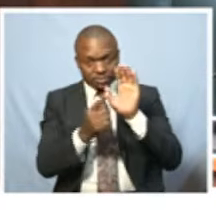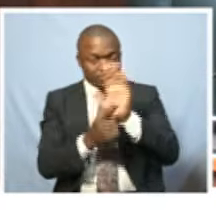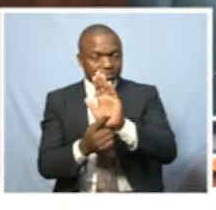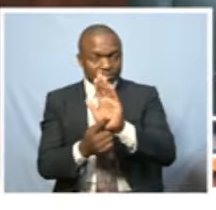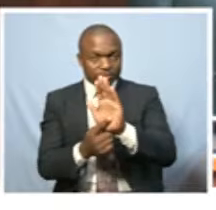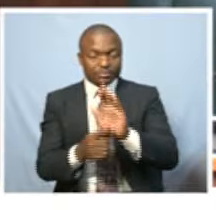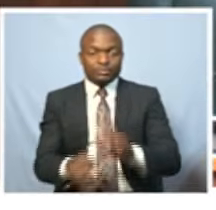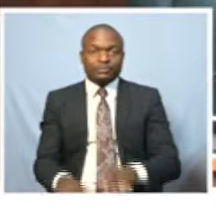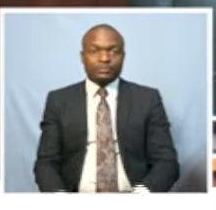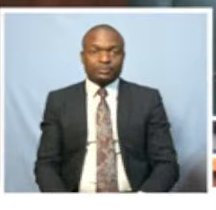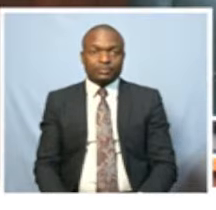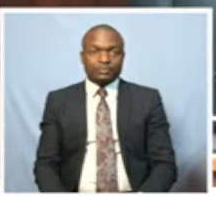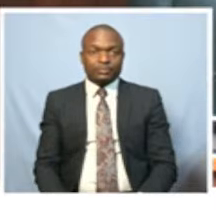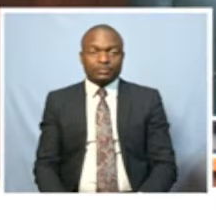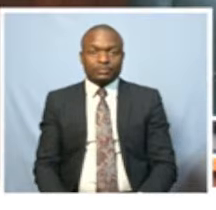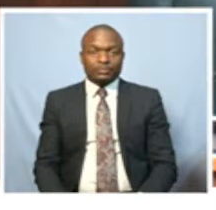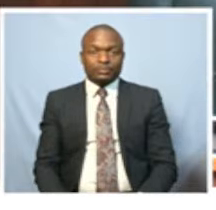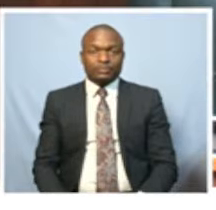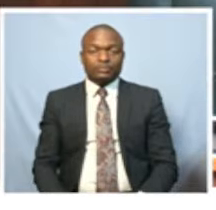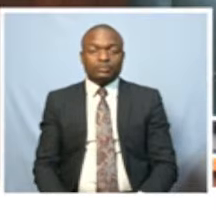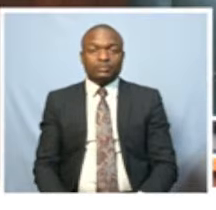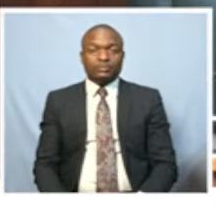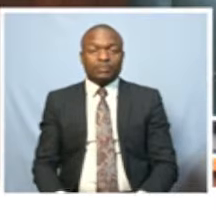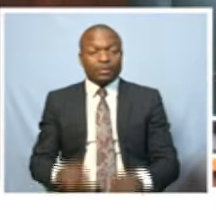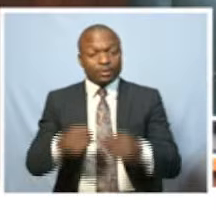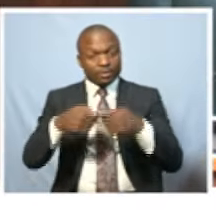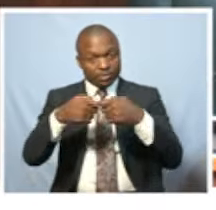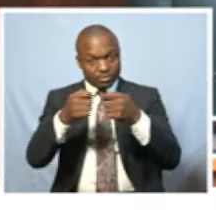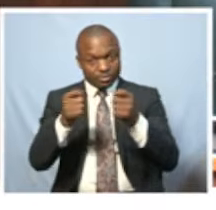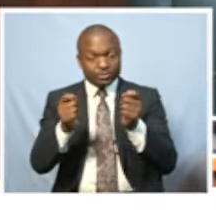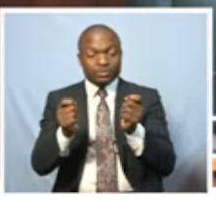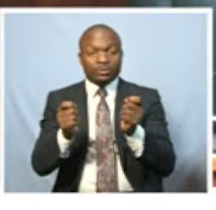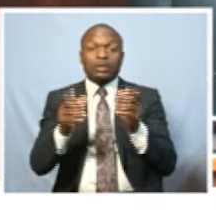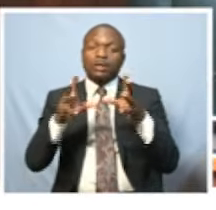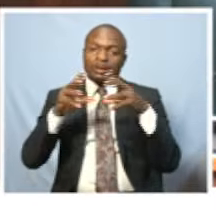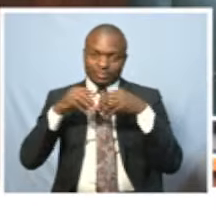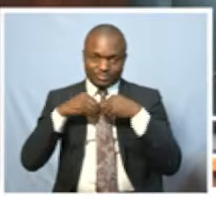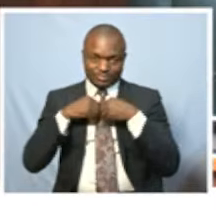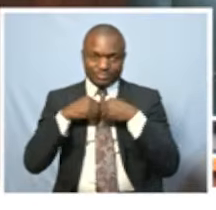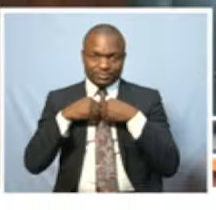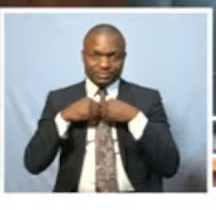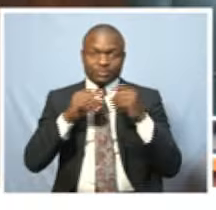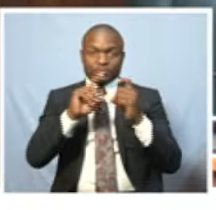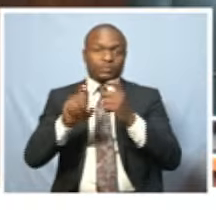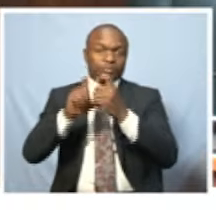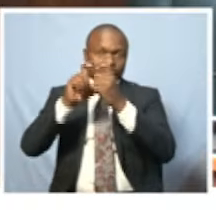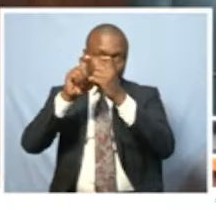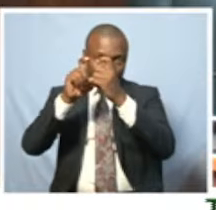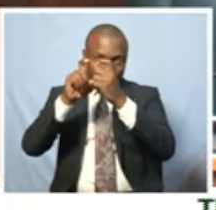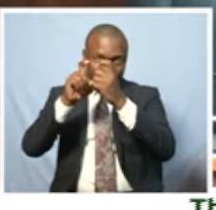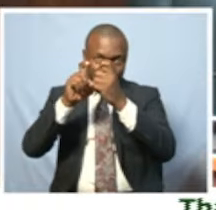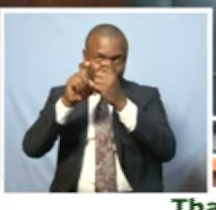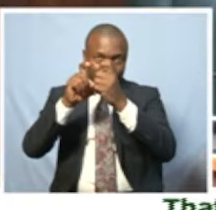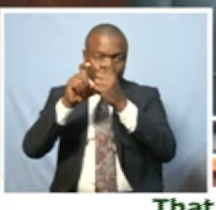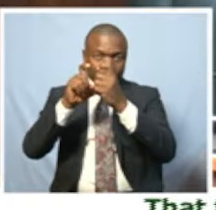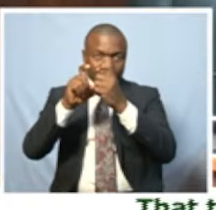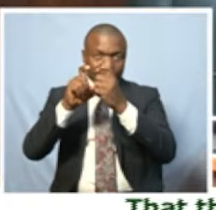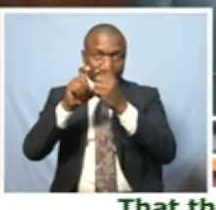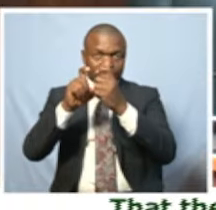demonstrated statesmanship by openly acknowledging the challenges that